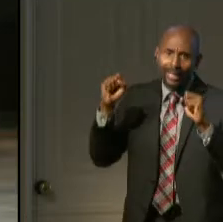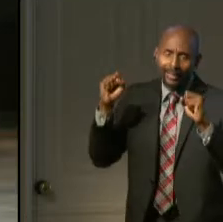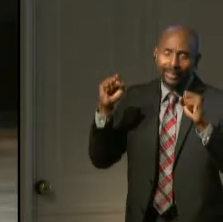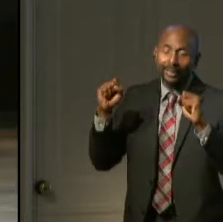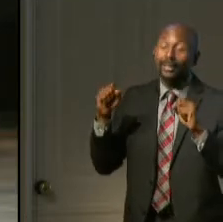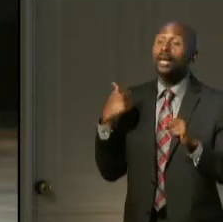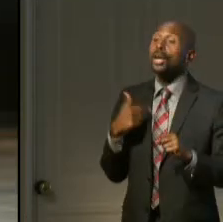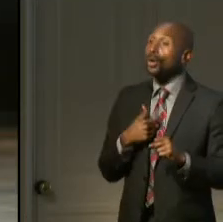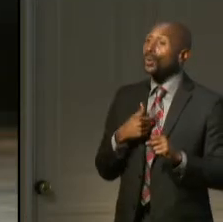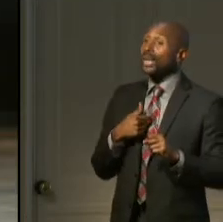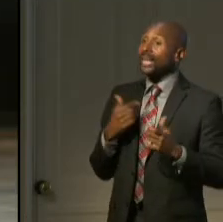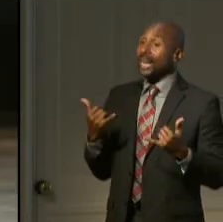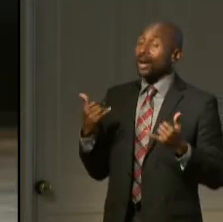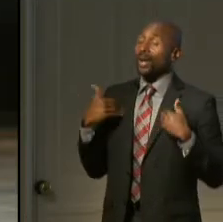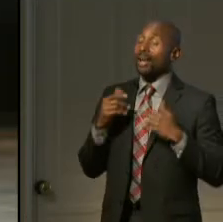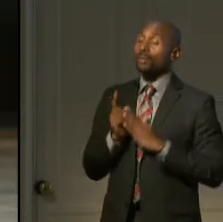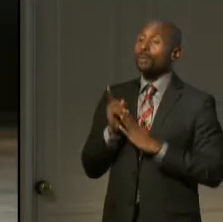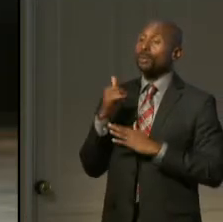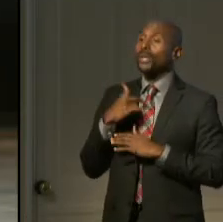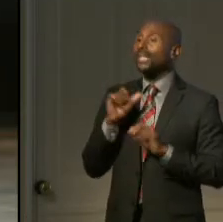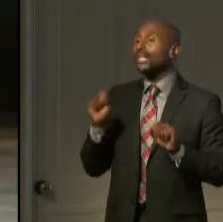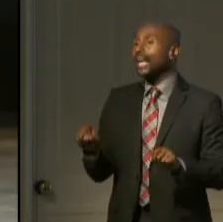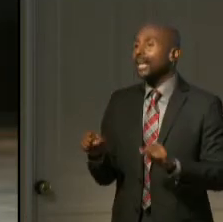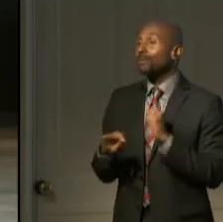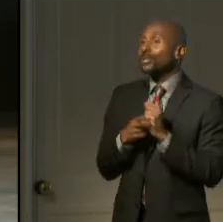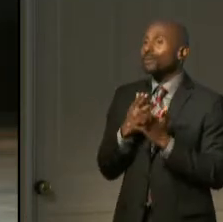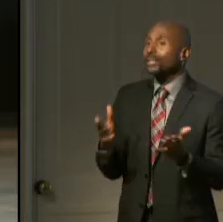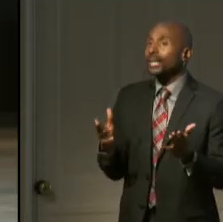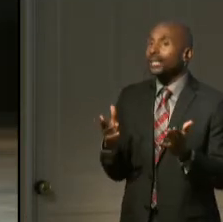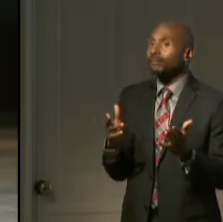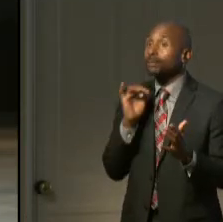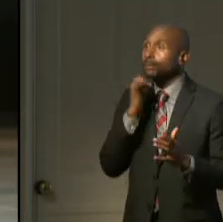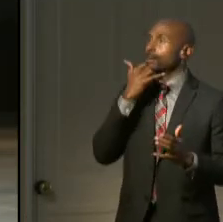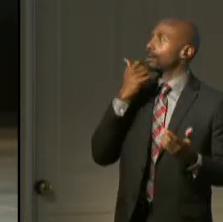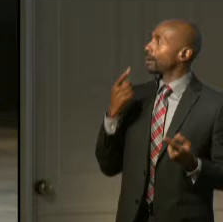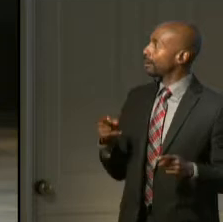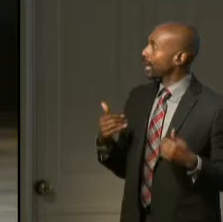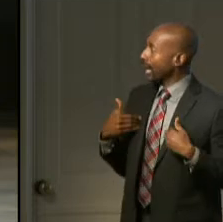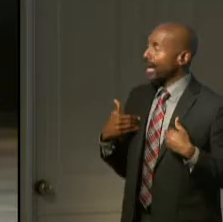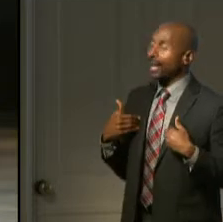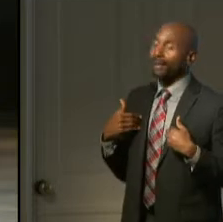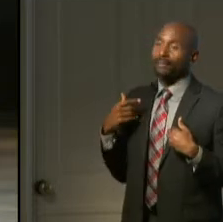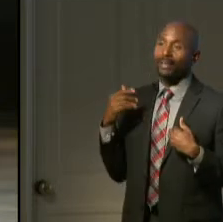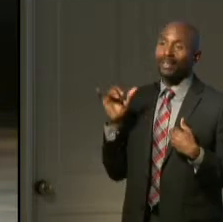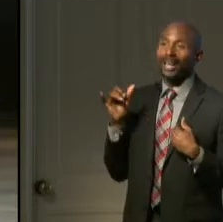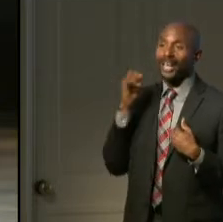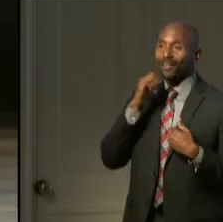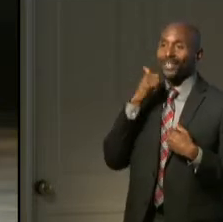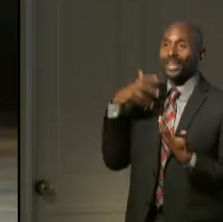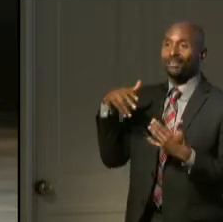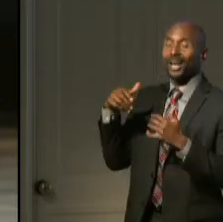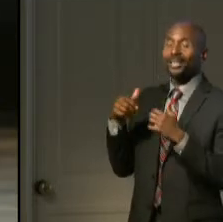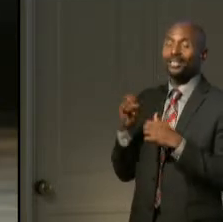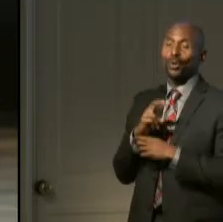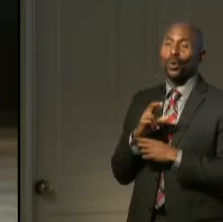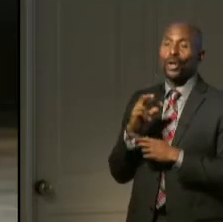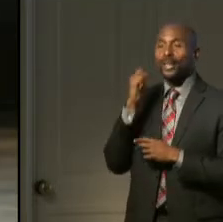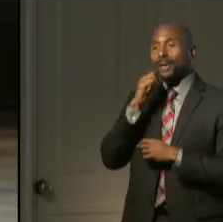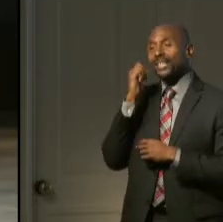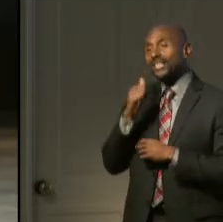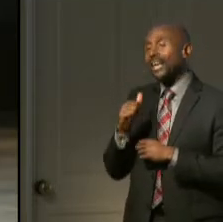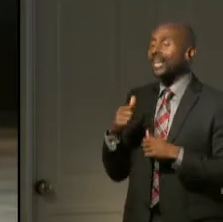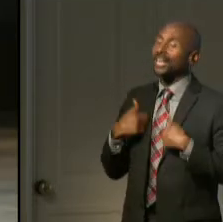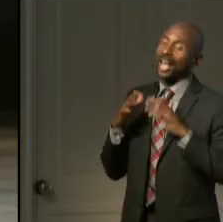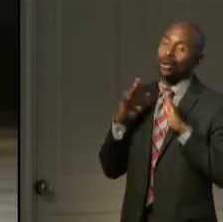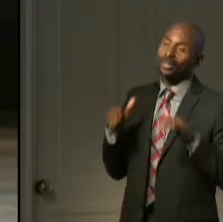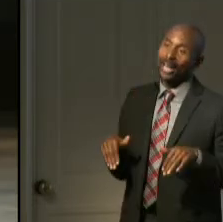preserve things that are much more on the order of the everyday interaction and the mundane house life of someone's house because of a security camera